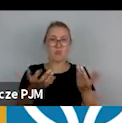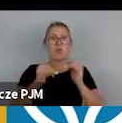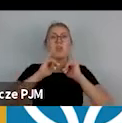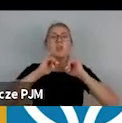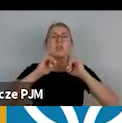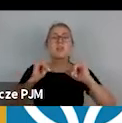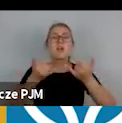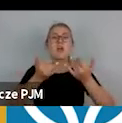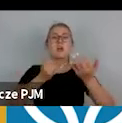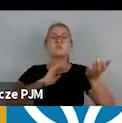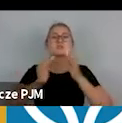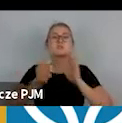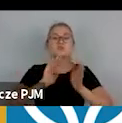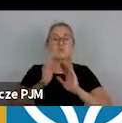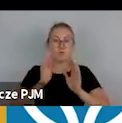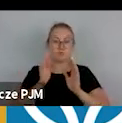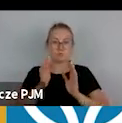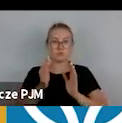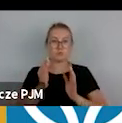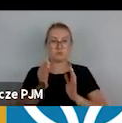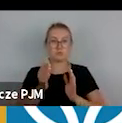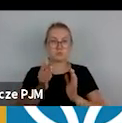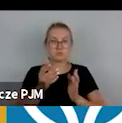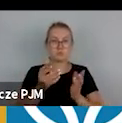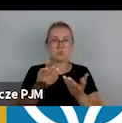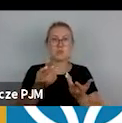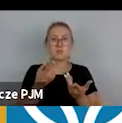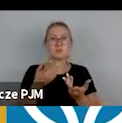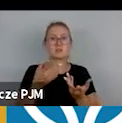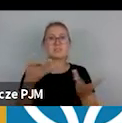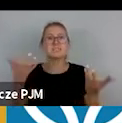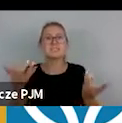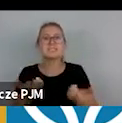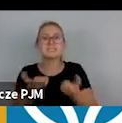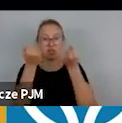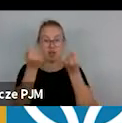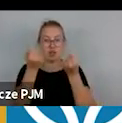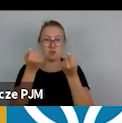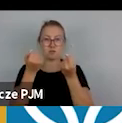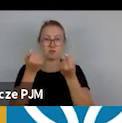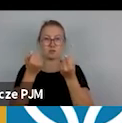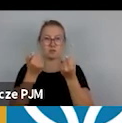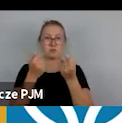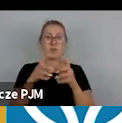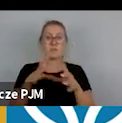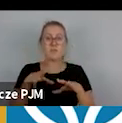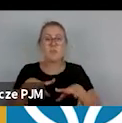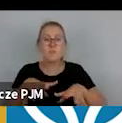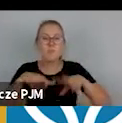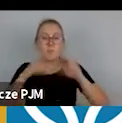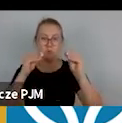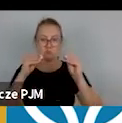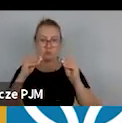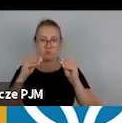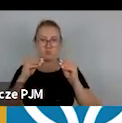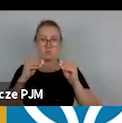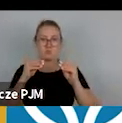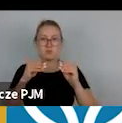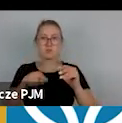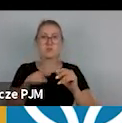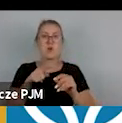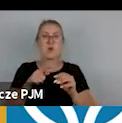to invite them to the conversation? Because I guess it is the hardest point, and